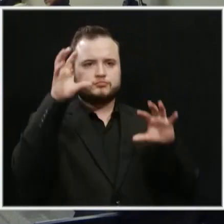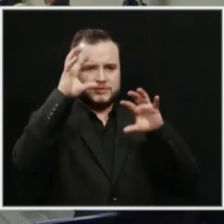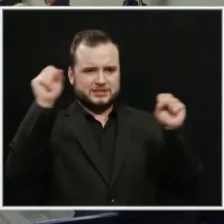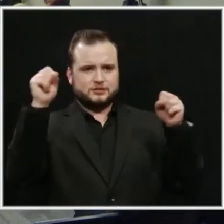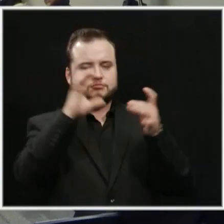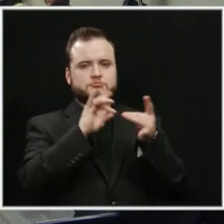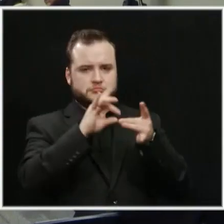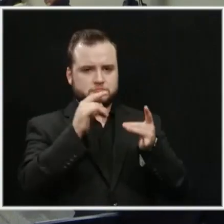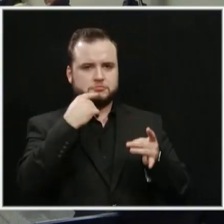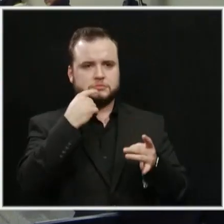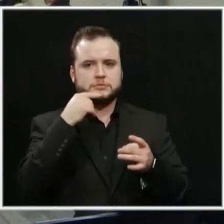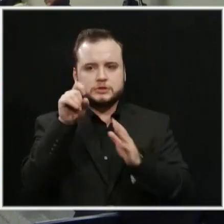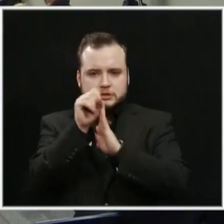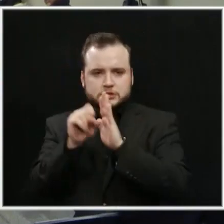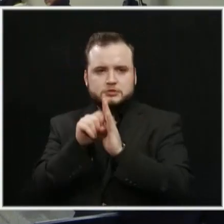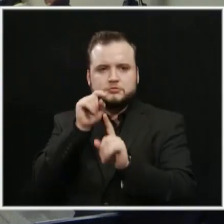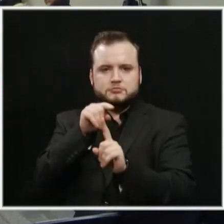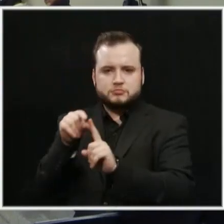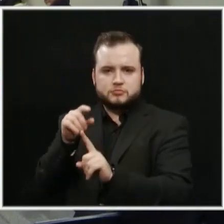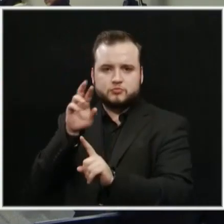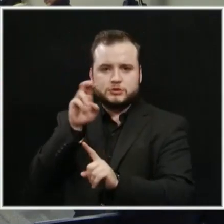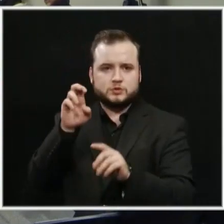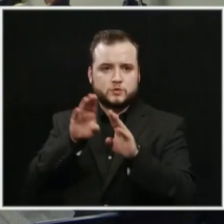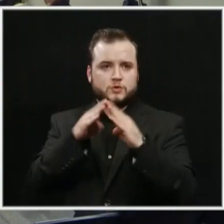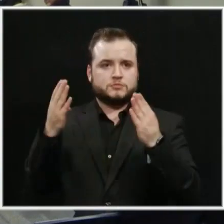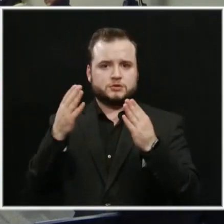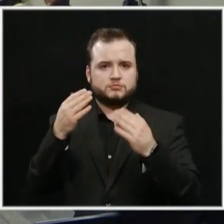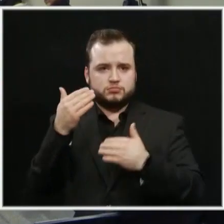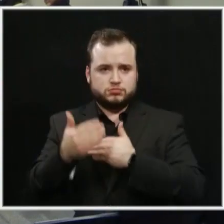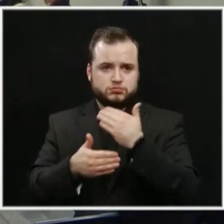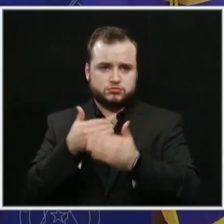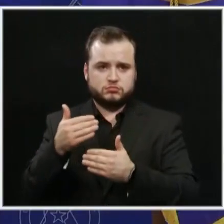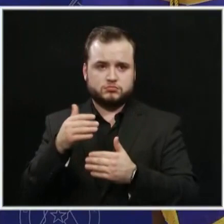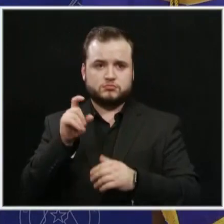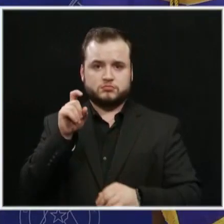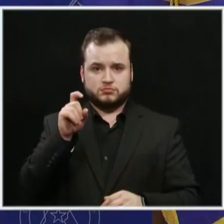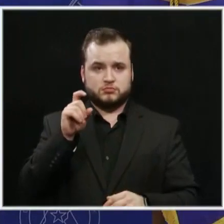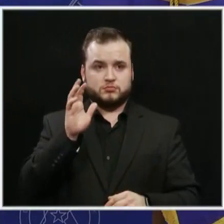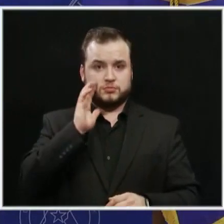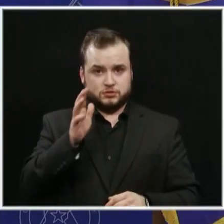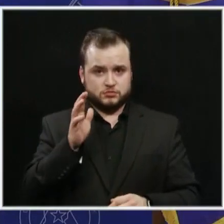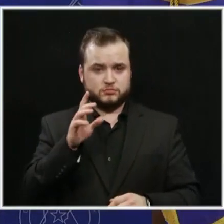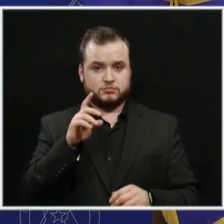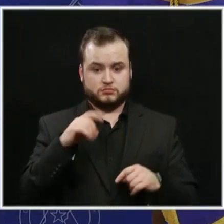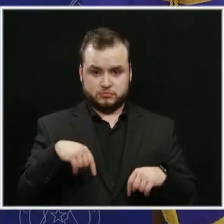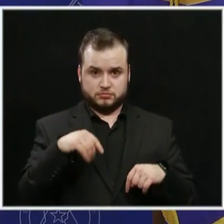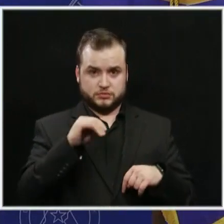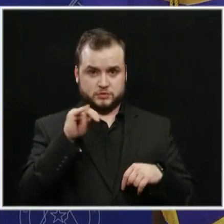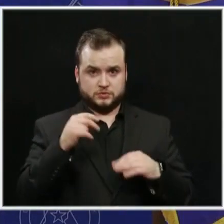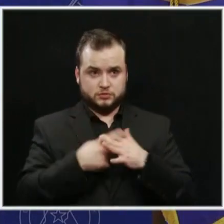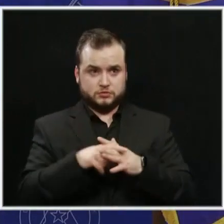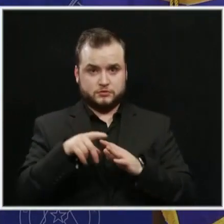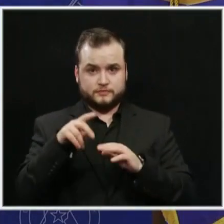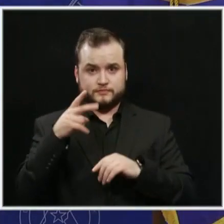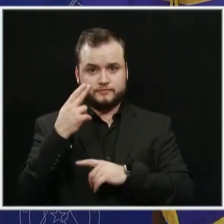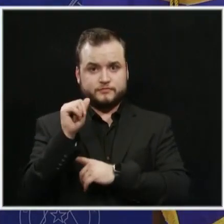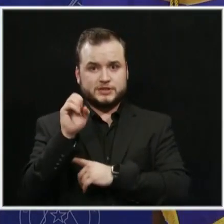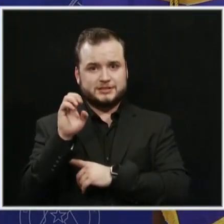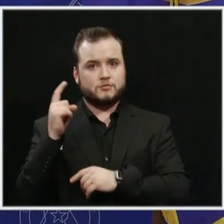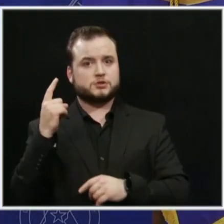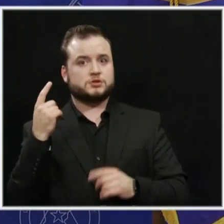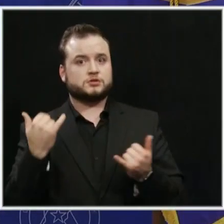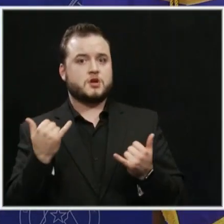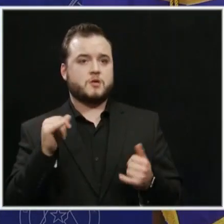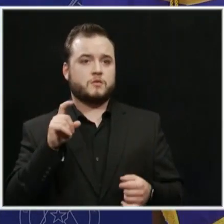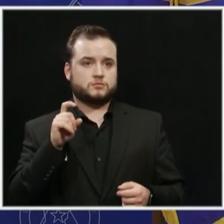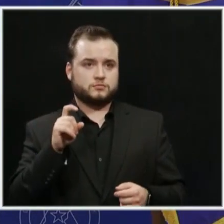Does Minnesota have what it needs to enter phase one, and what is that going to look like? Yeah, and I'm a little, I think on this, I find it a little